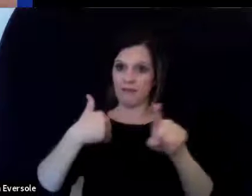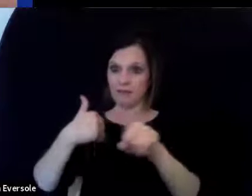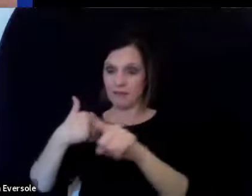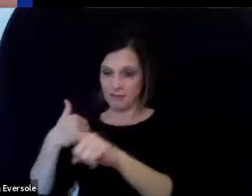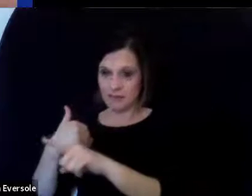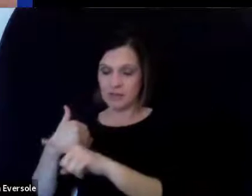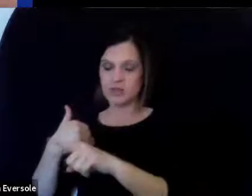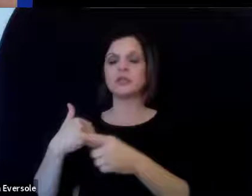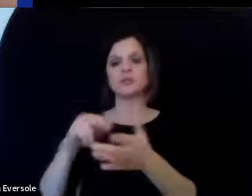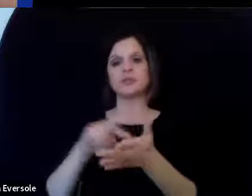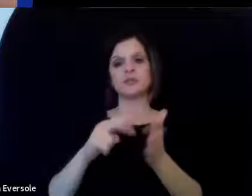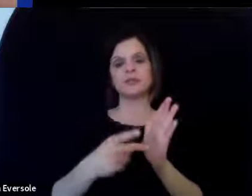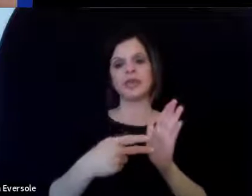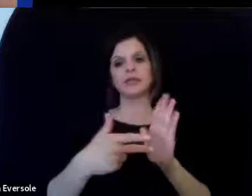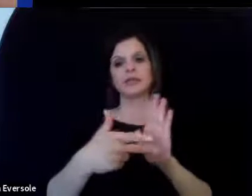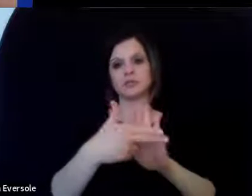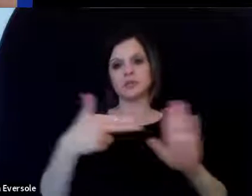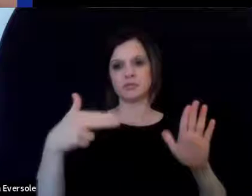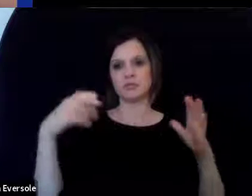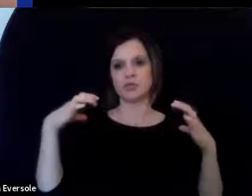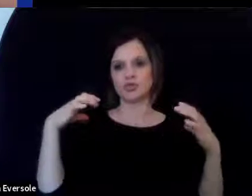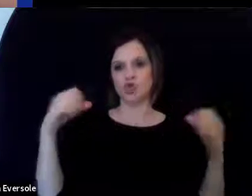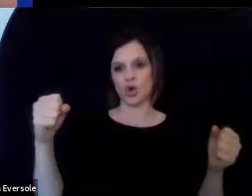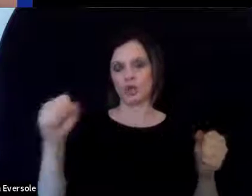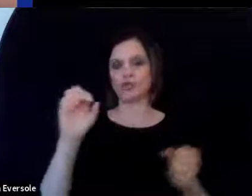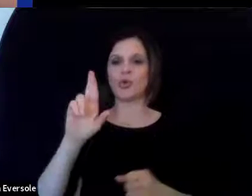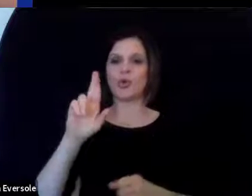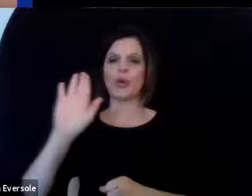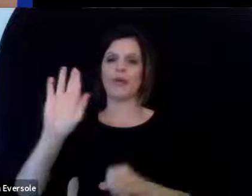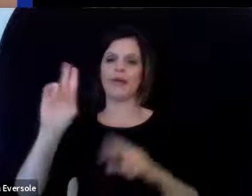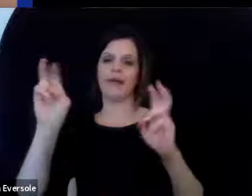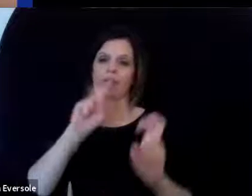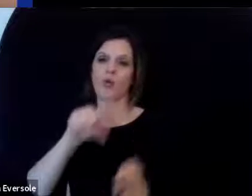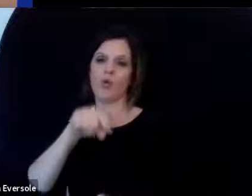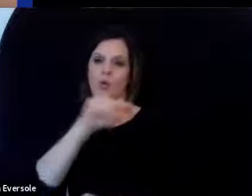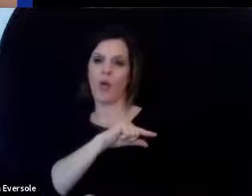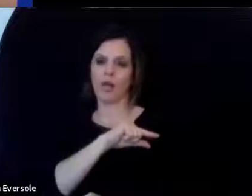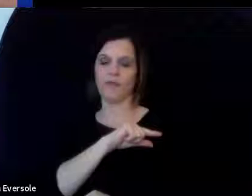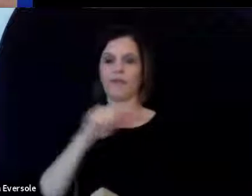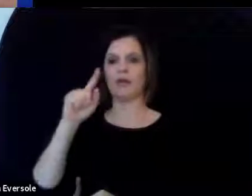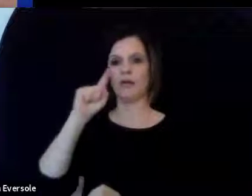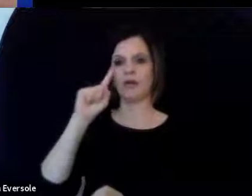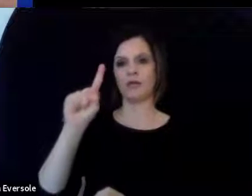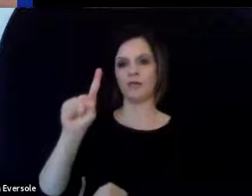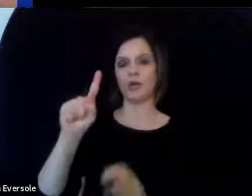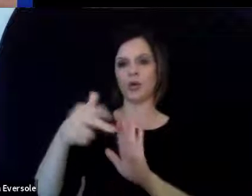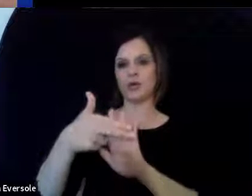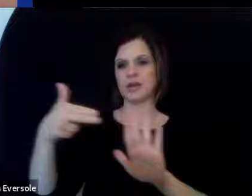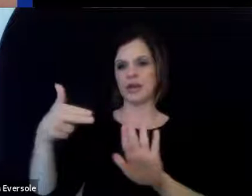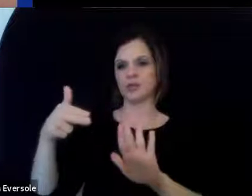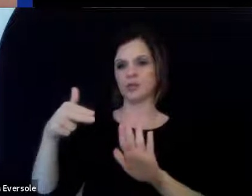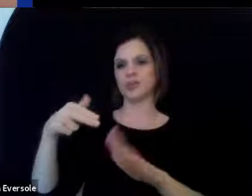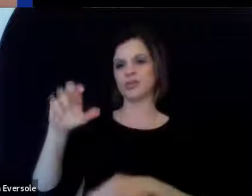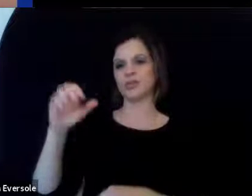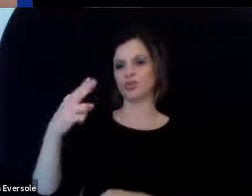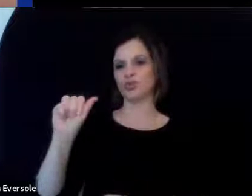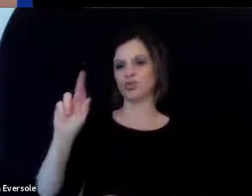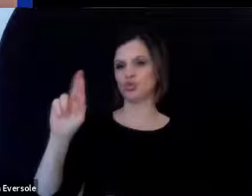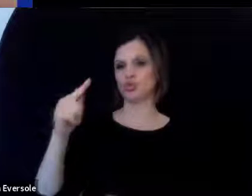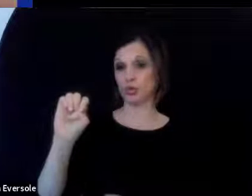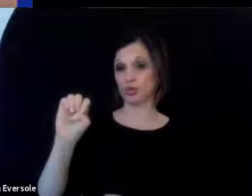they qualify, again with air quotes, for a diagnosis of charge. Does that make sense, Megan?